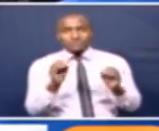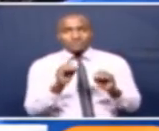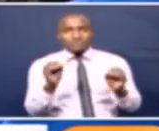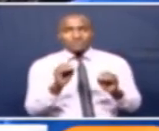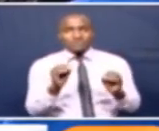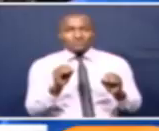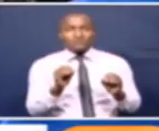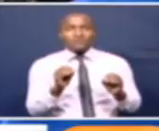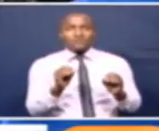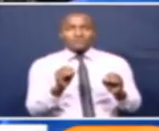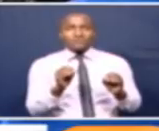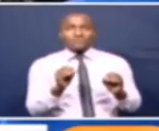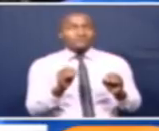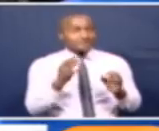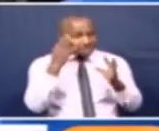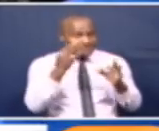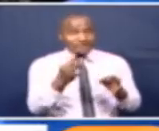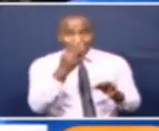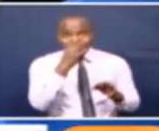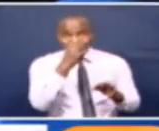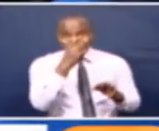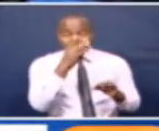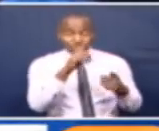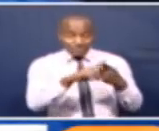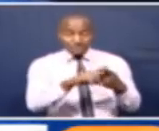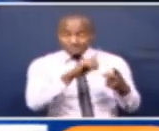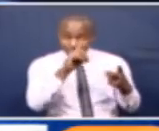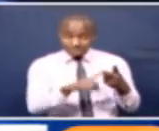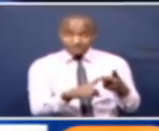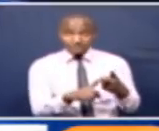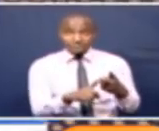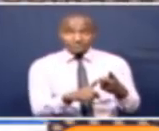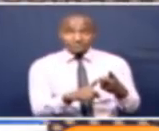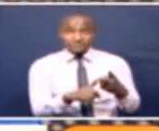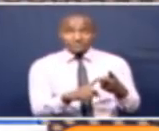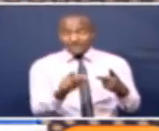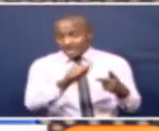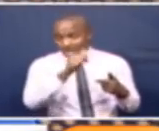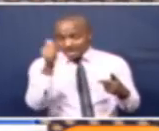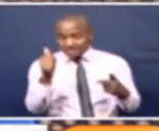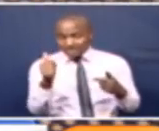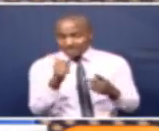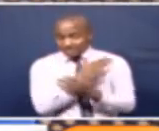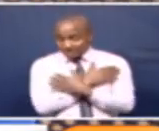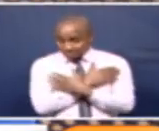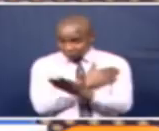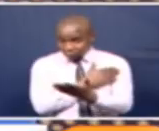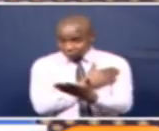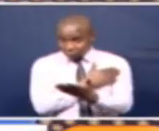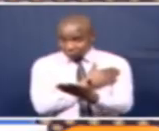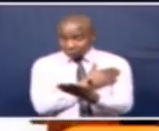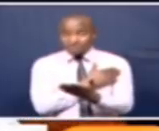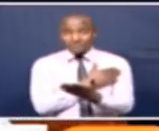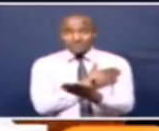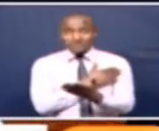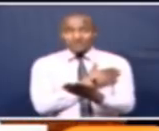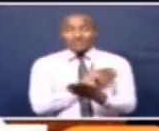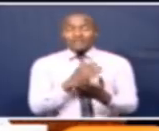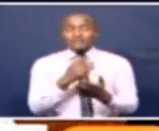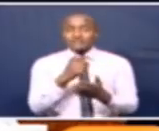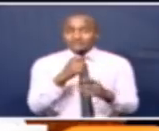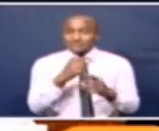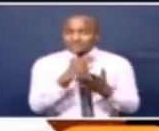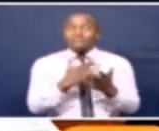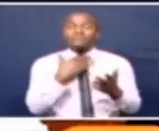see? So they resolve to cheat, that is one. And two, the other people is that it's not their wish to